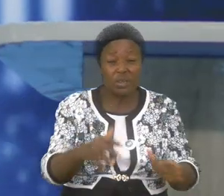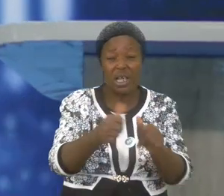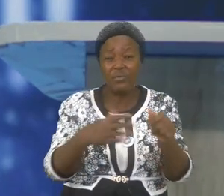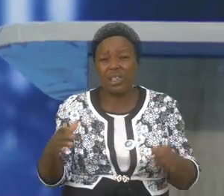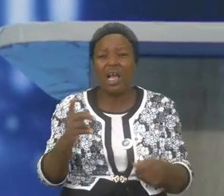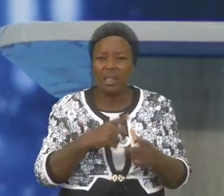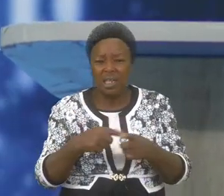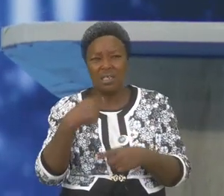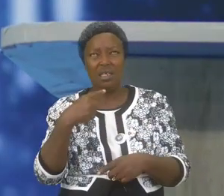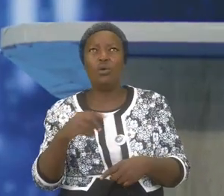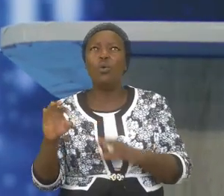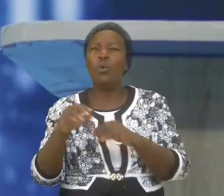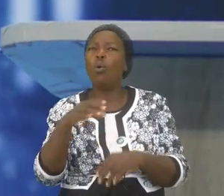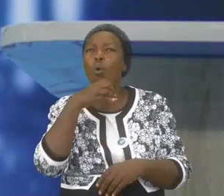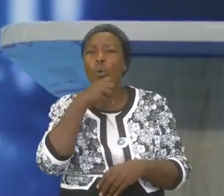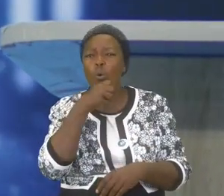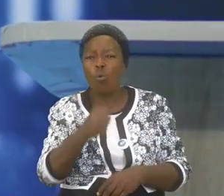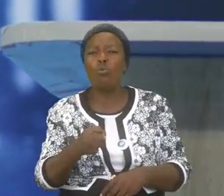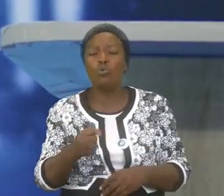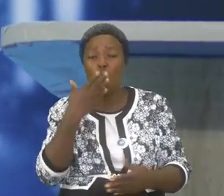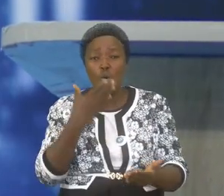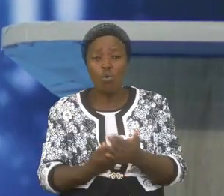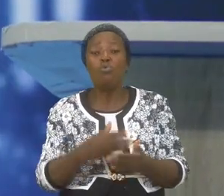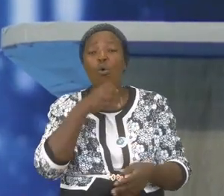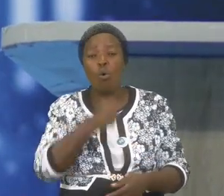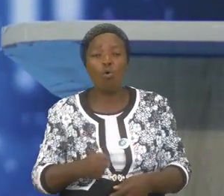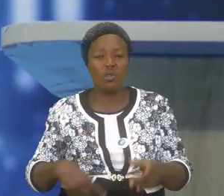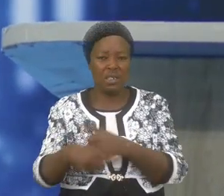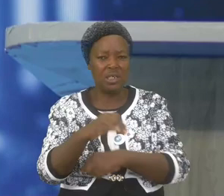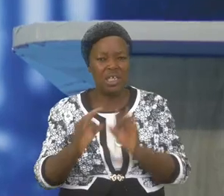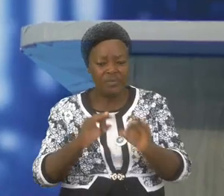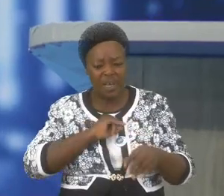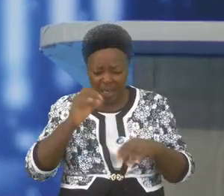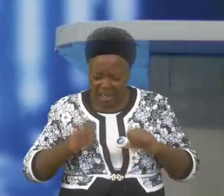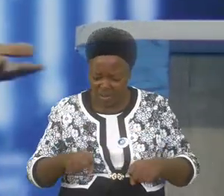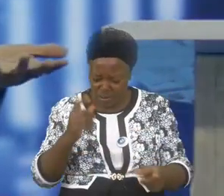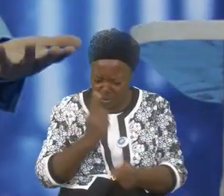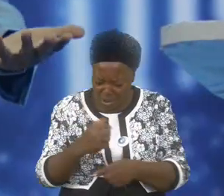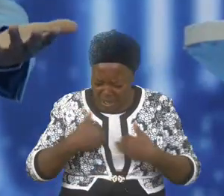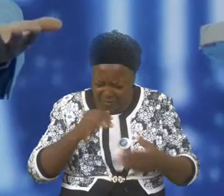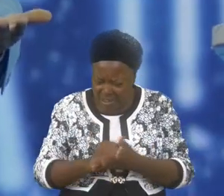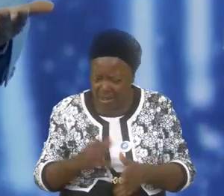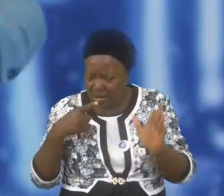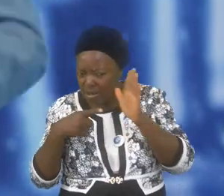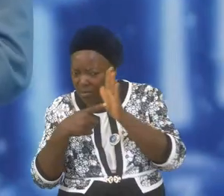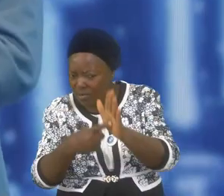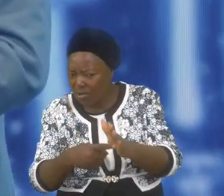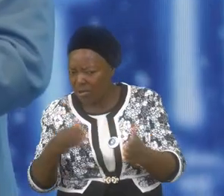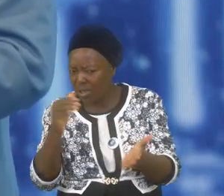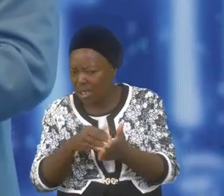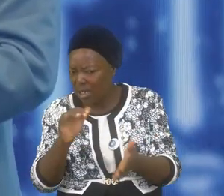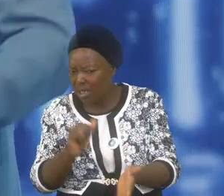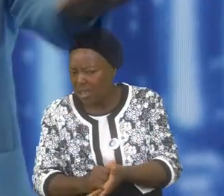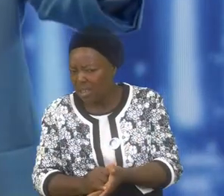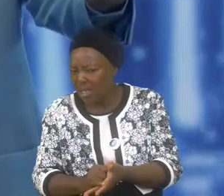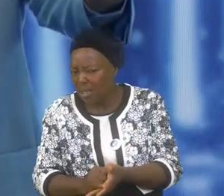could have that revelation again, that vision again, that passion again, that health again, that